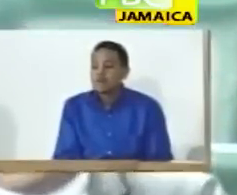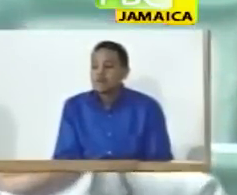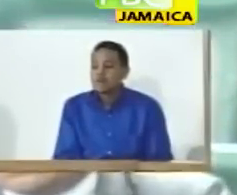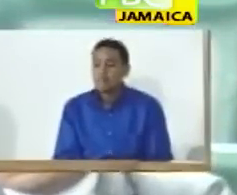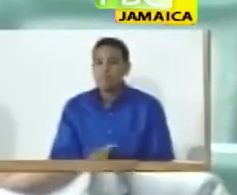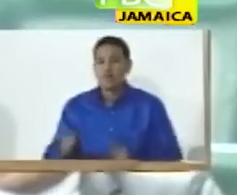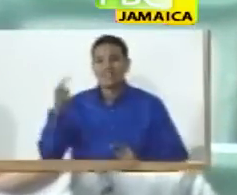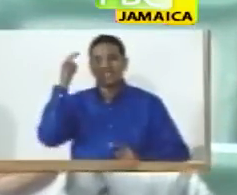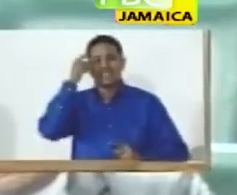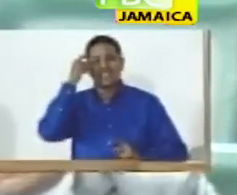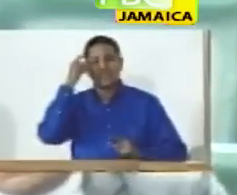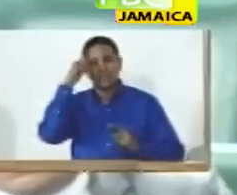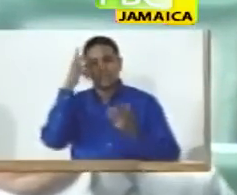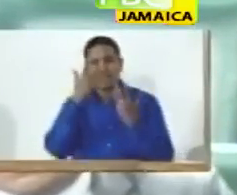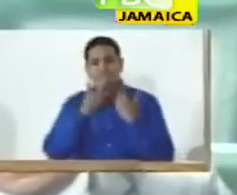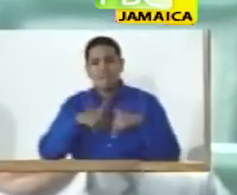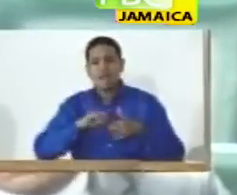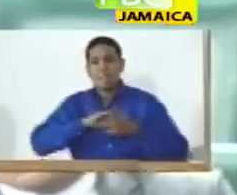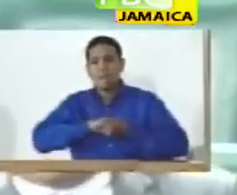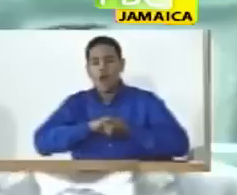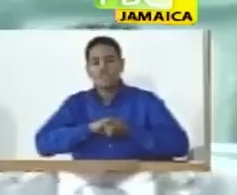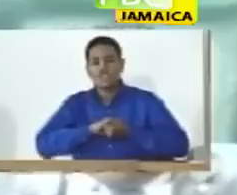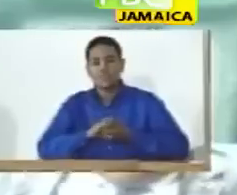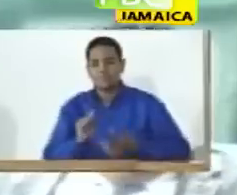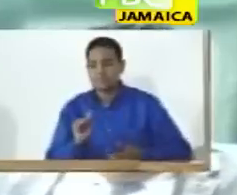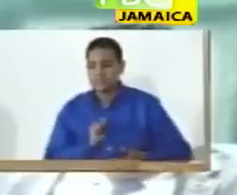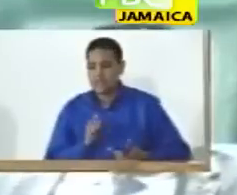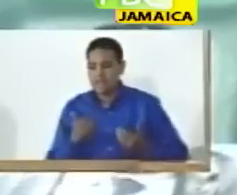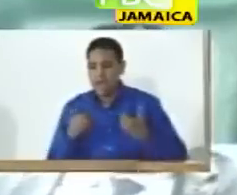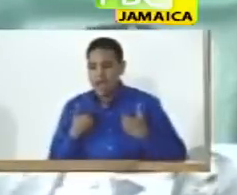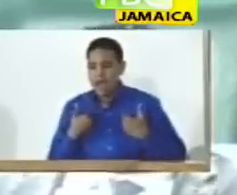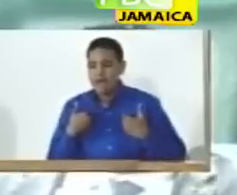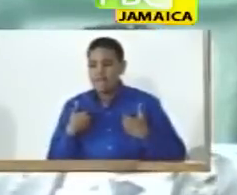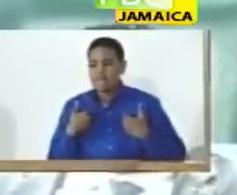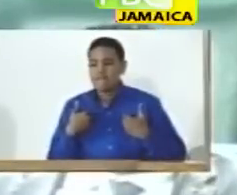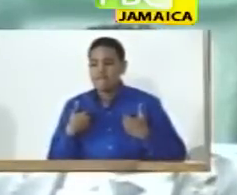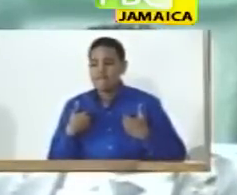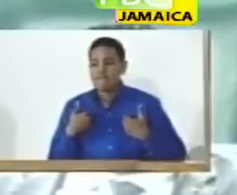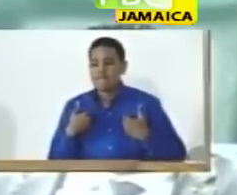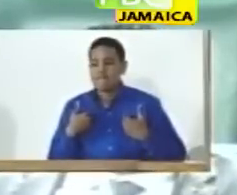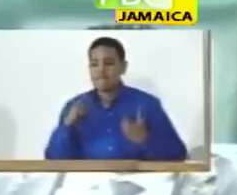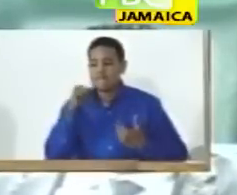partnership that I have unexpectedly